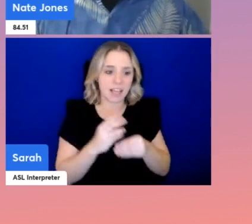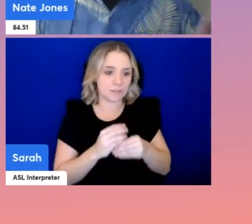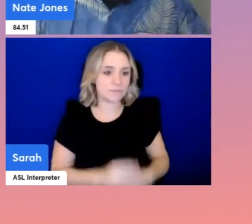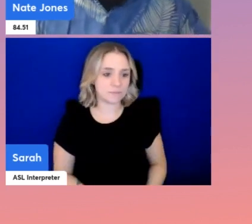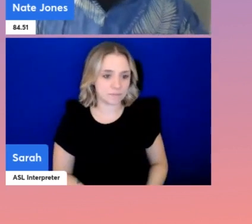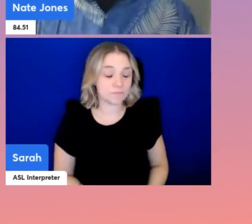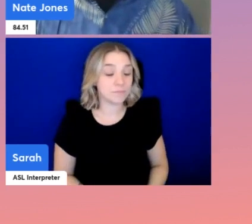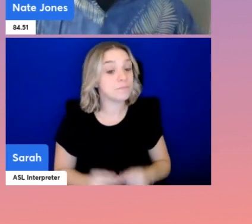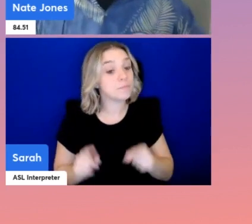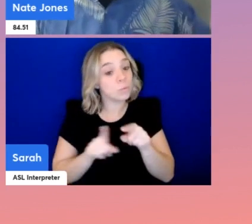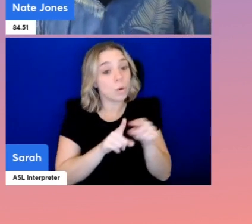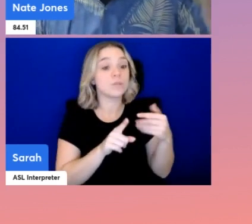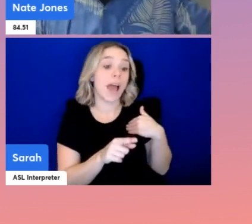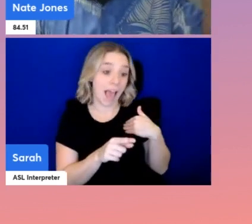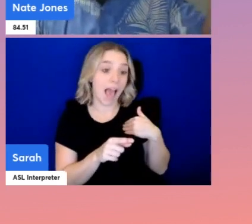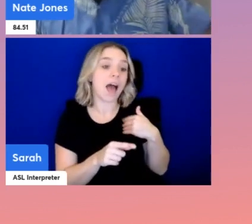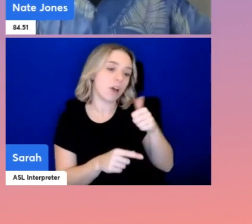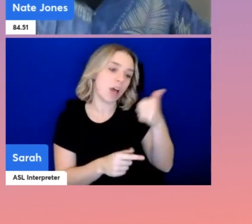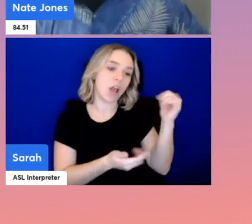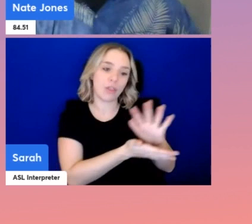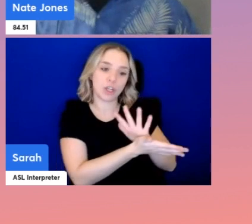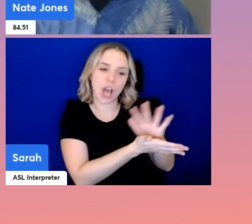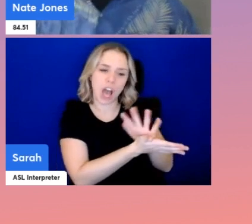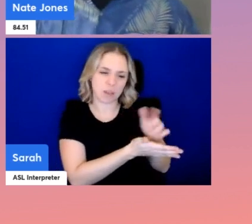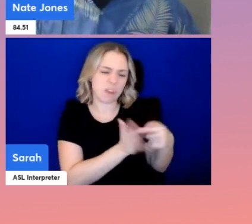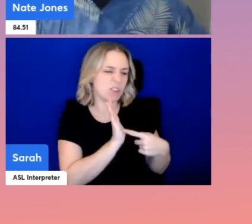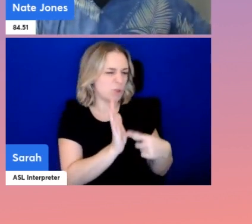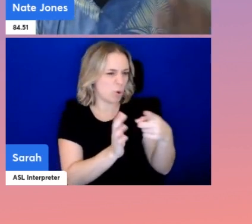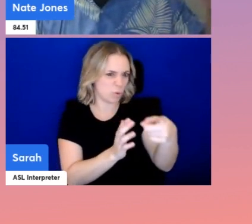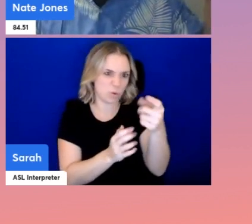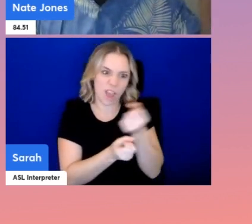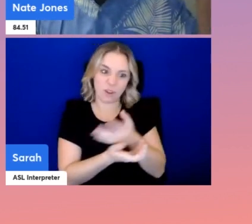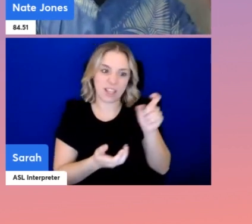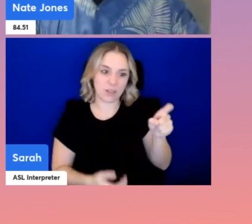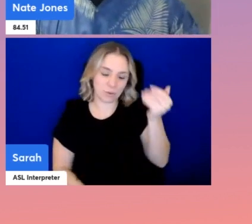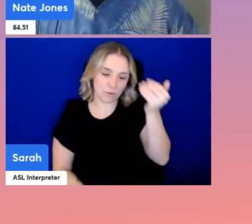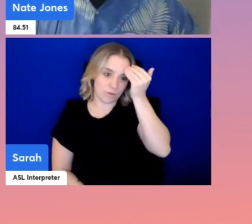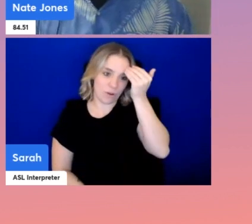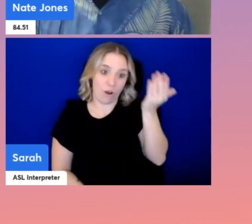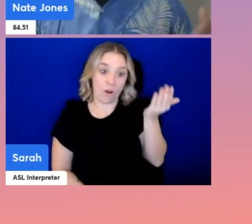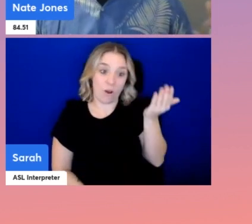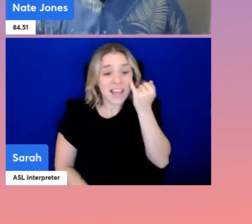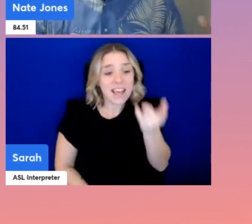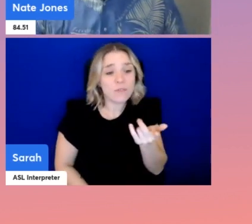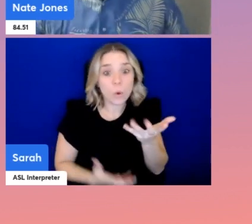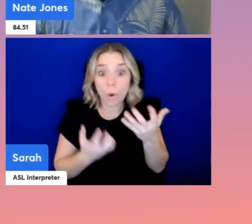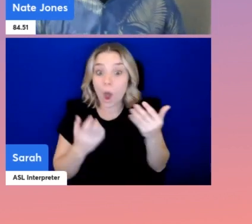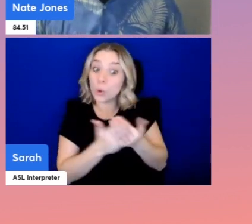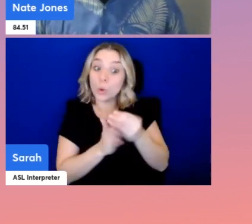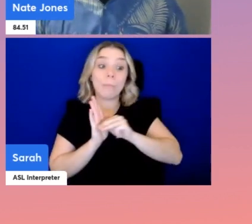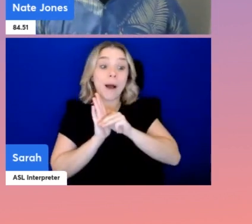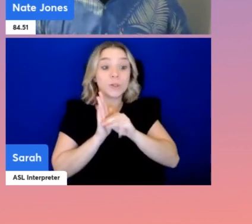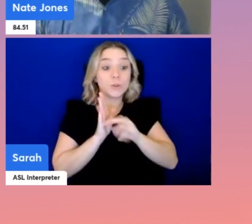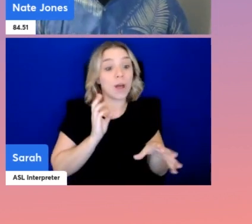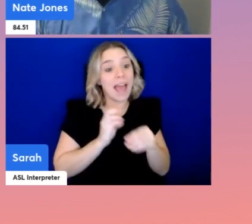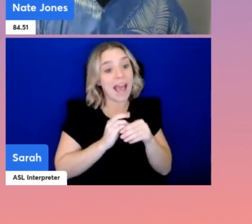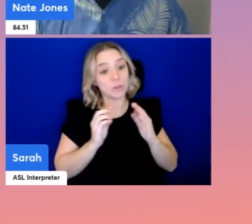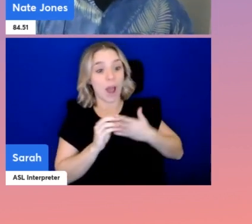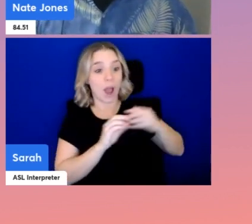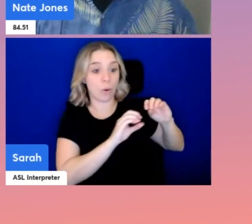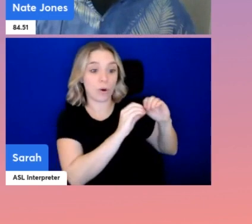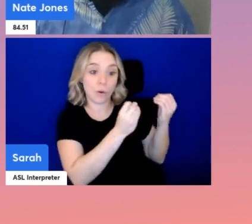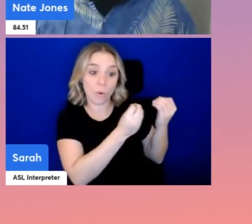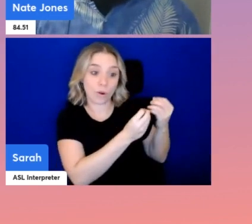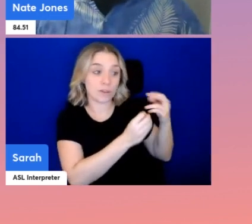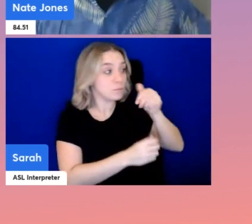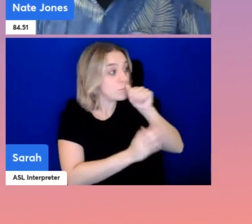We've also got a contributing document that shows you pretty much everything you need to know. If you want to get a new module, add it into our org's private registry